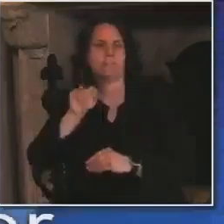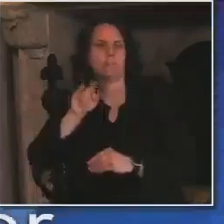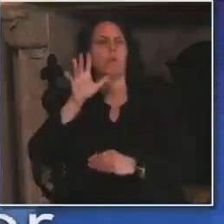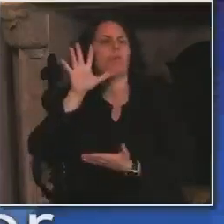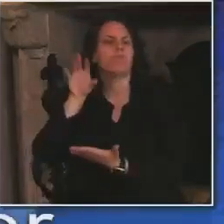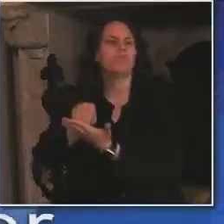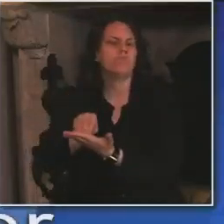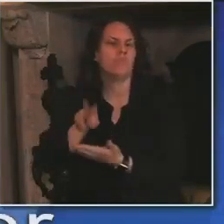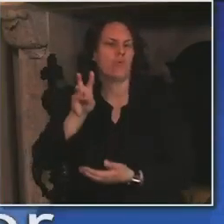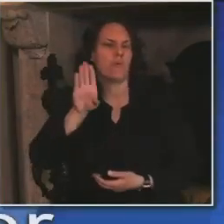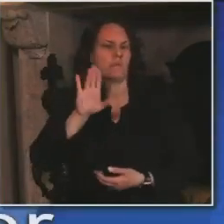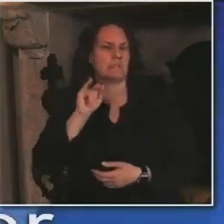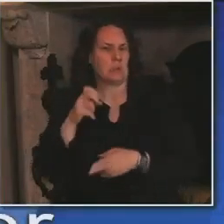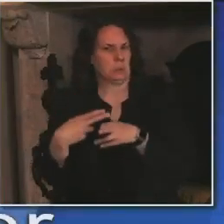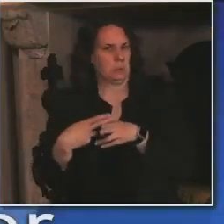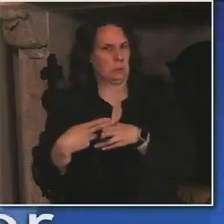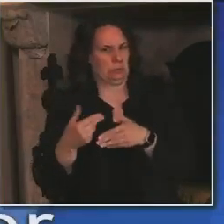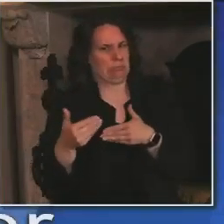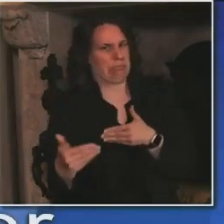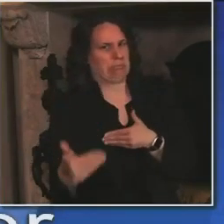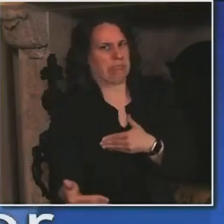Radio in Rhinelander. Ben.